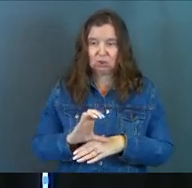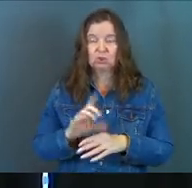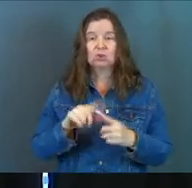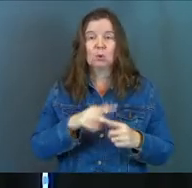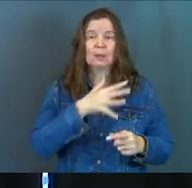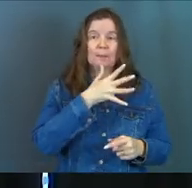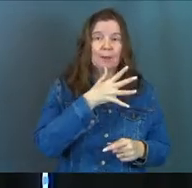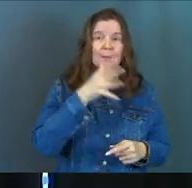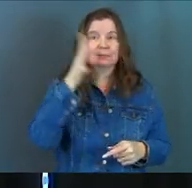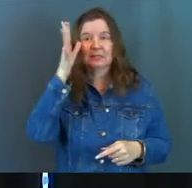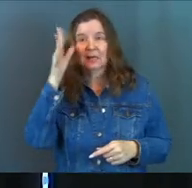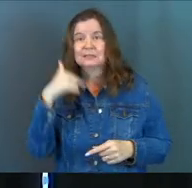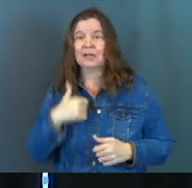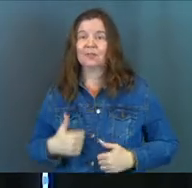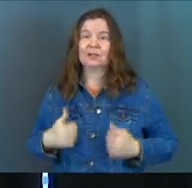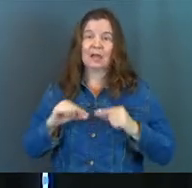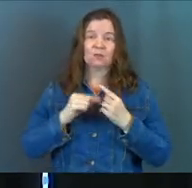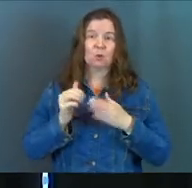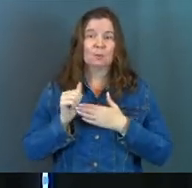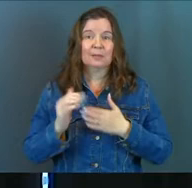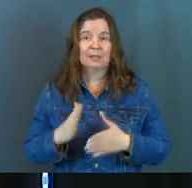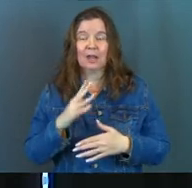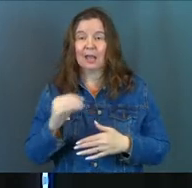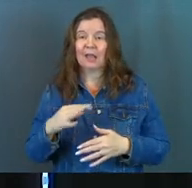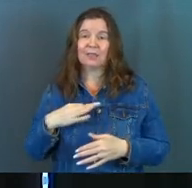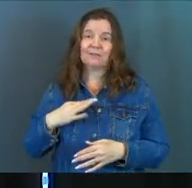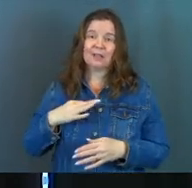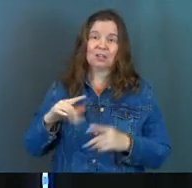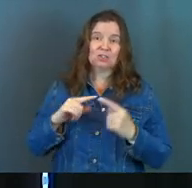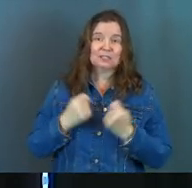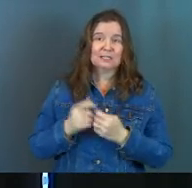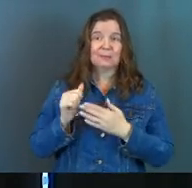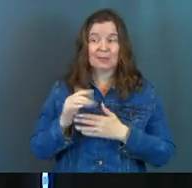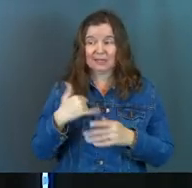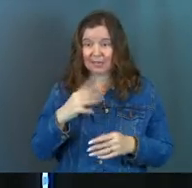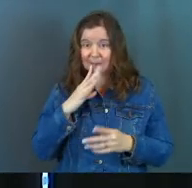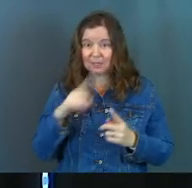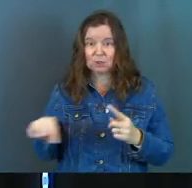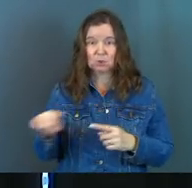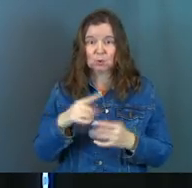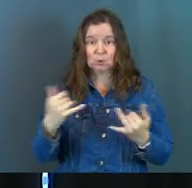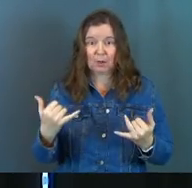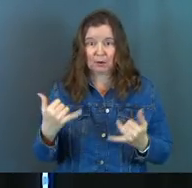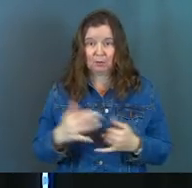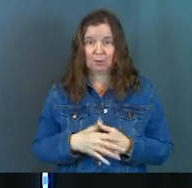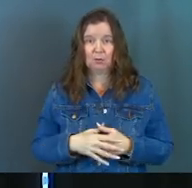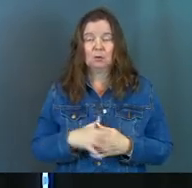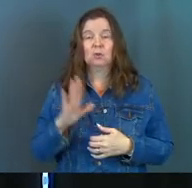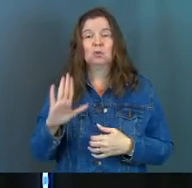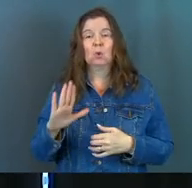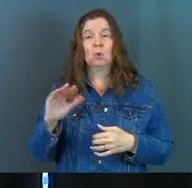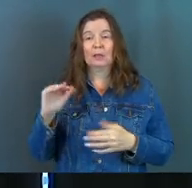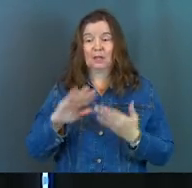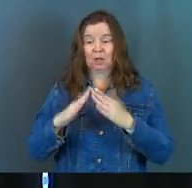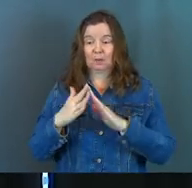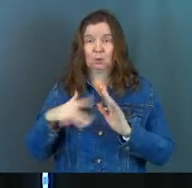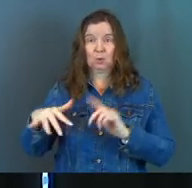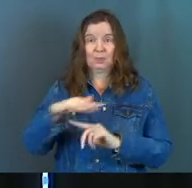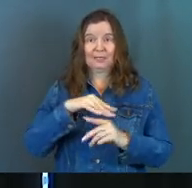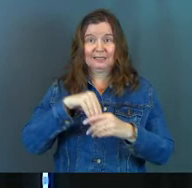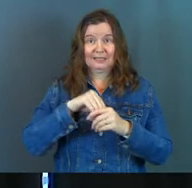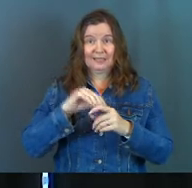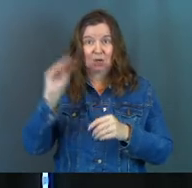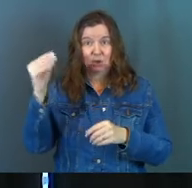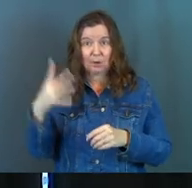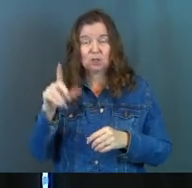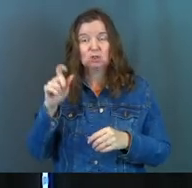to the moms and dads and the life group leaders and the volunteer team leaders. Can I speak to you for a second? Your little communities inside